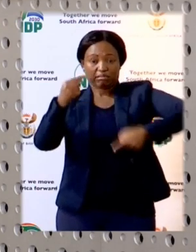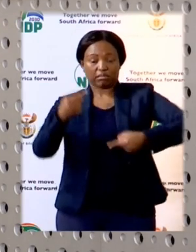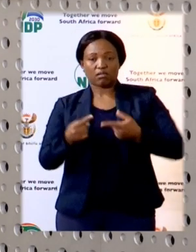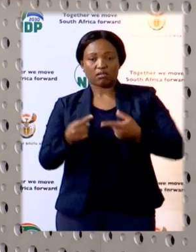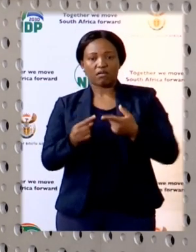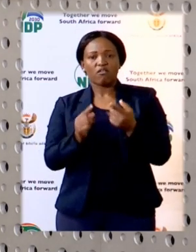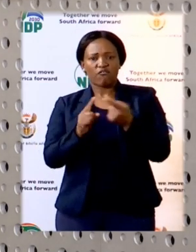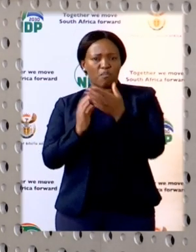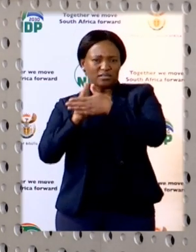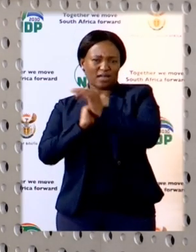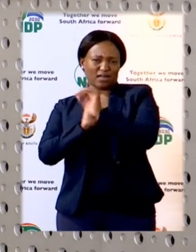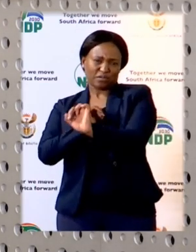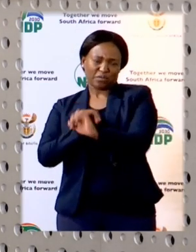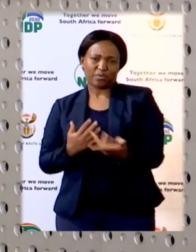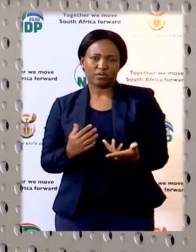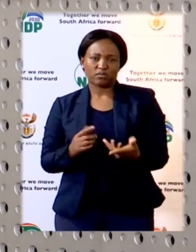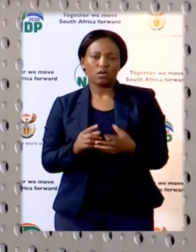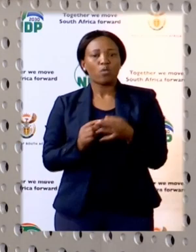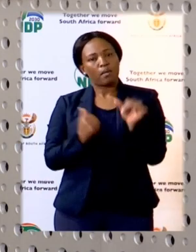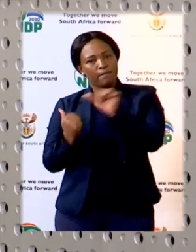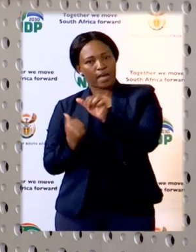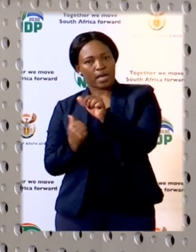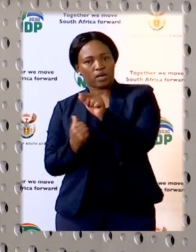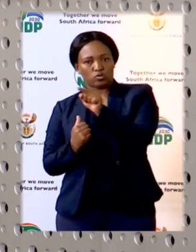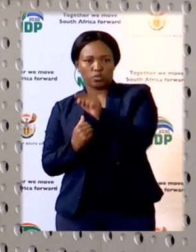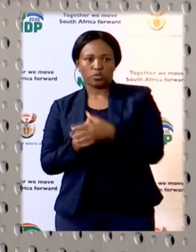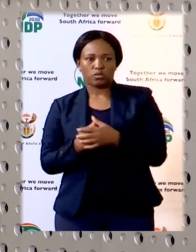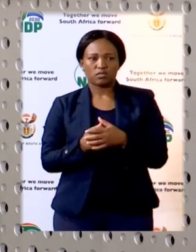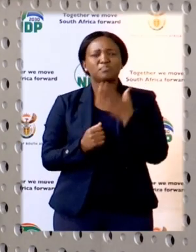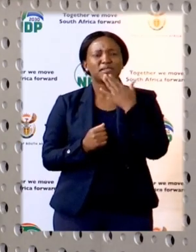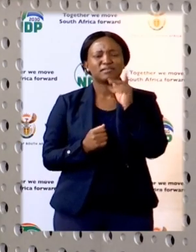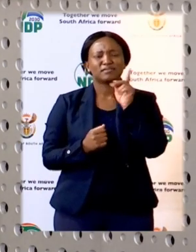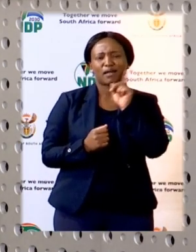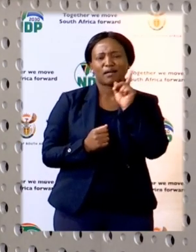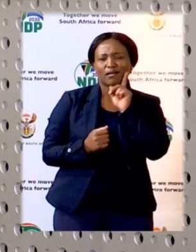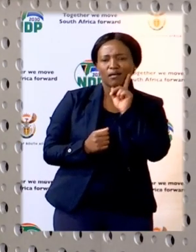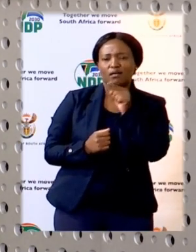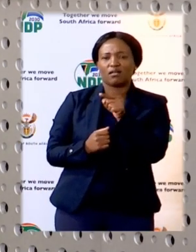your side. Let's come back to you and